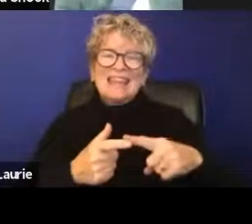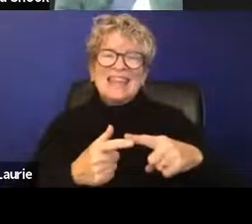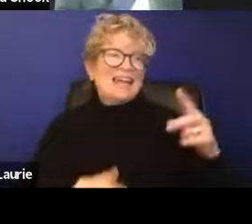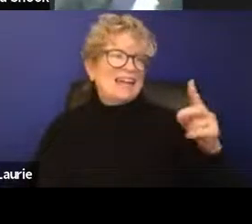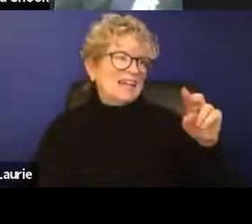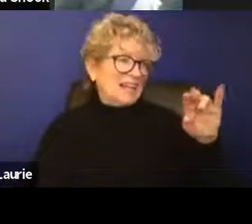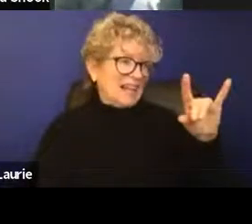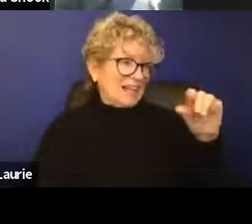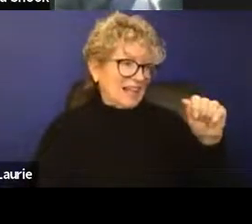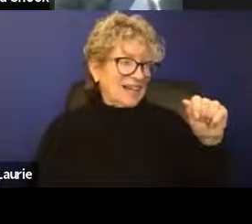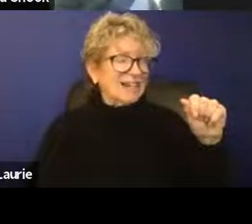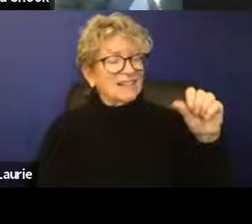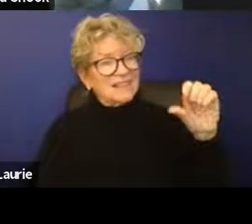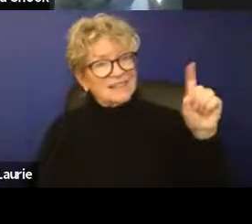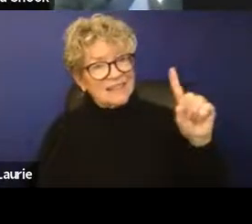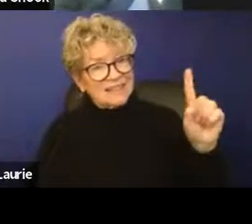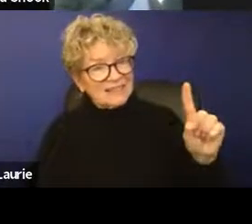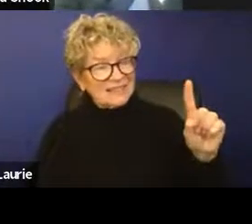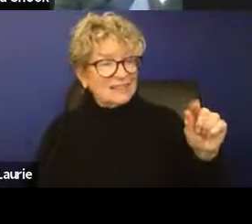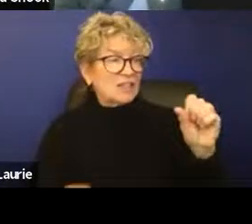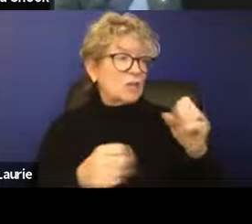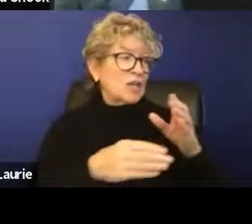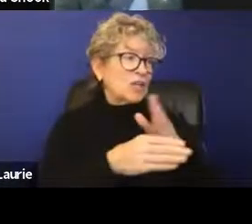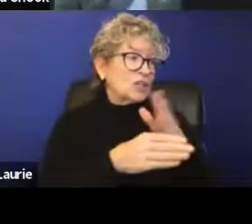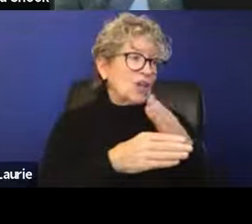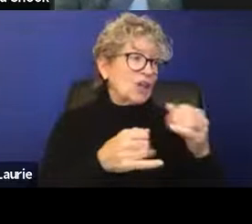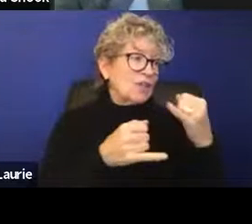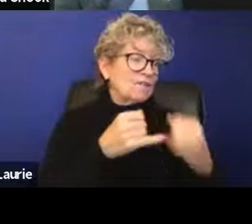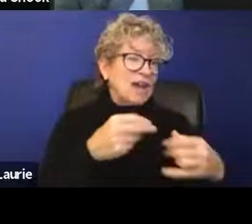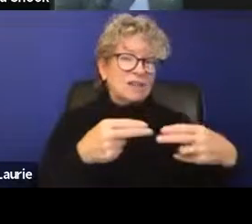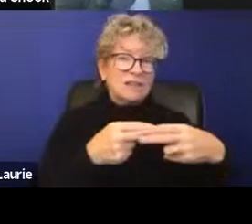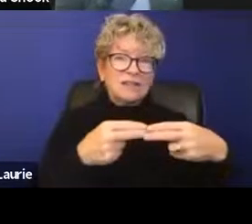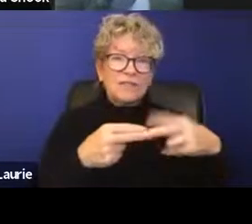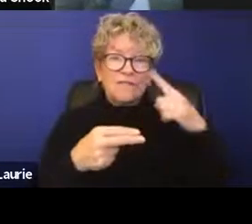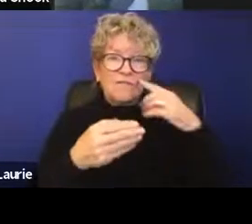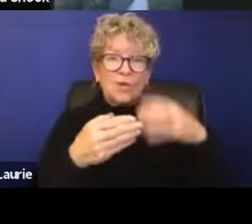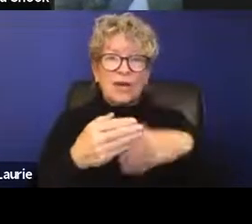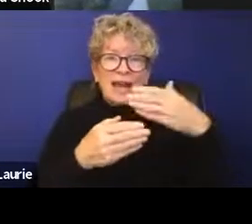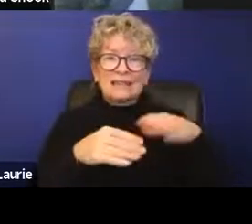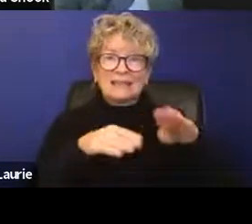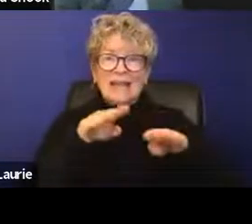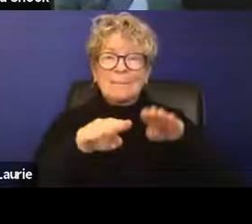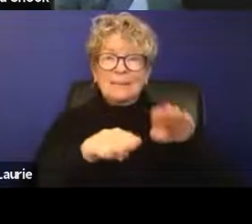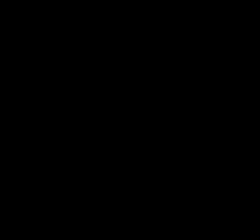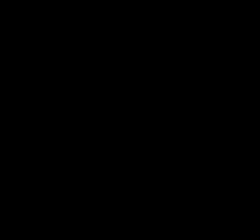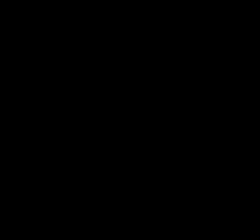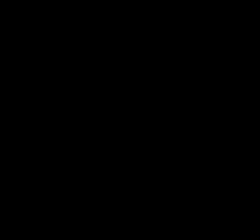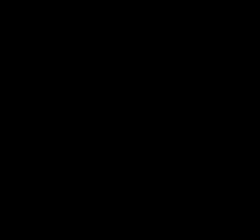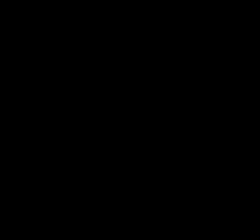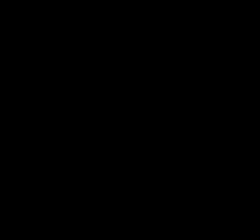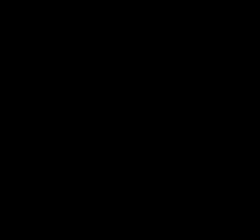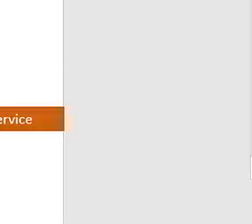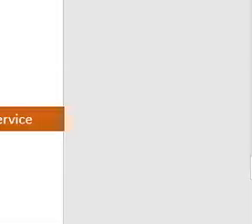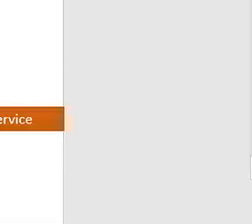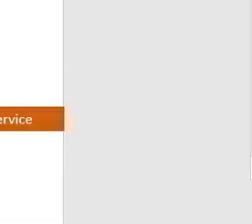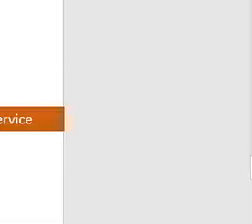could share those final slides that talk about next steps so we can remind our CRIS committee members about providing feedback. And Kashi